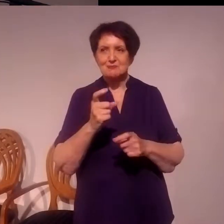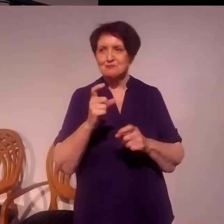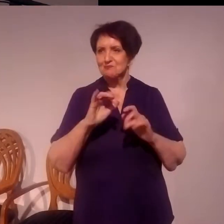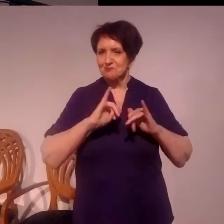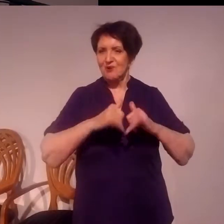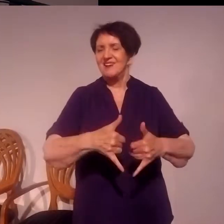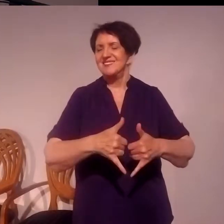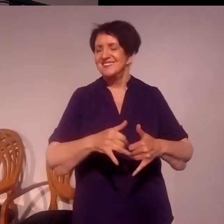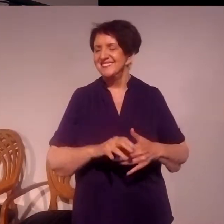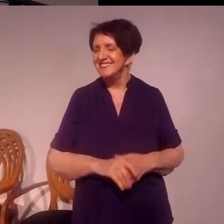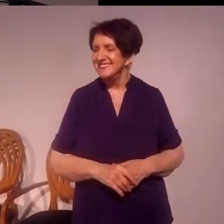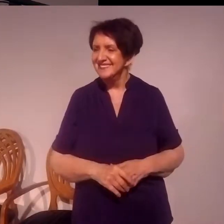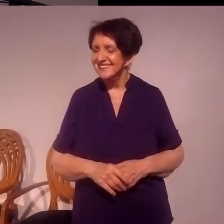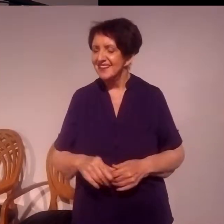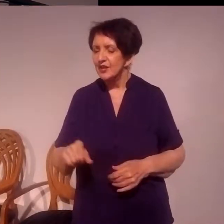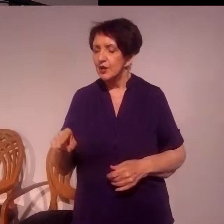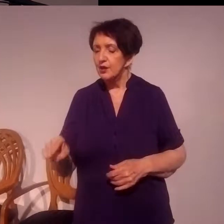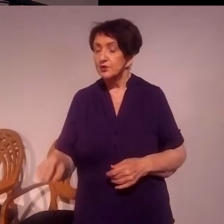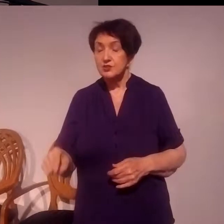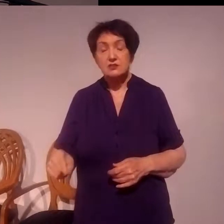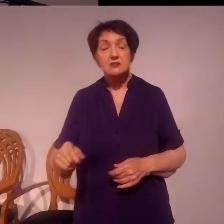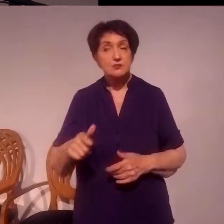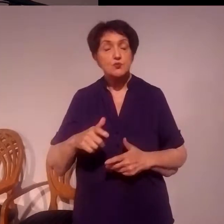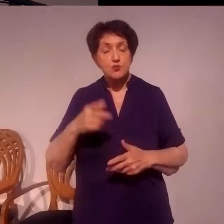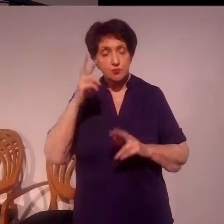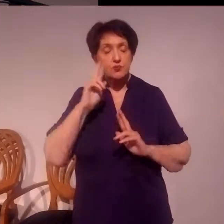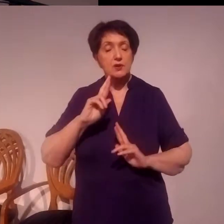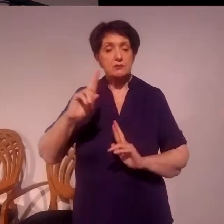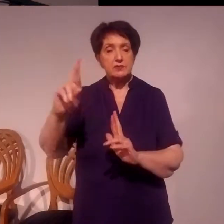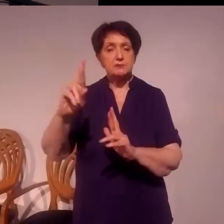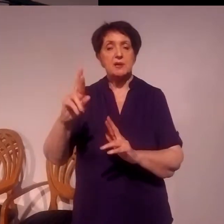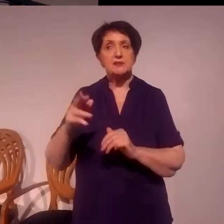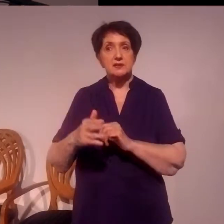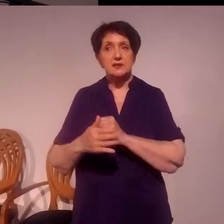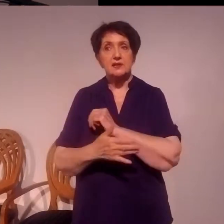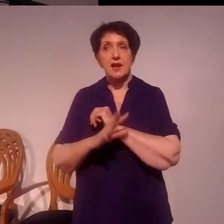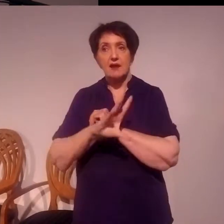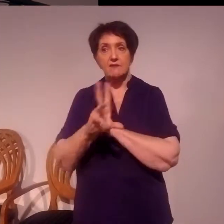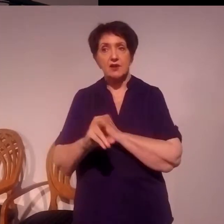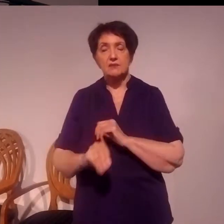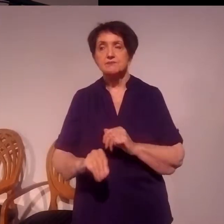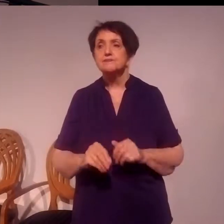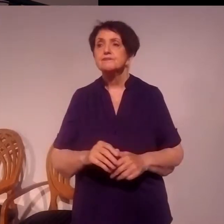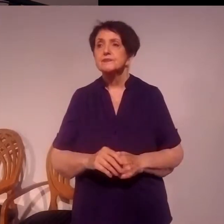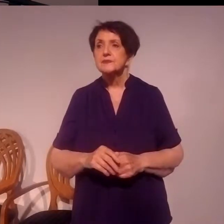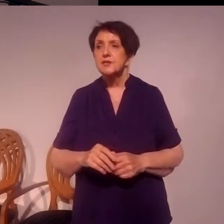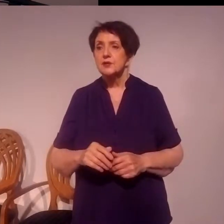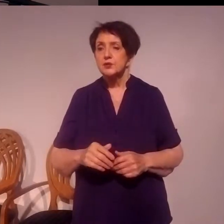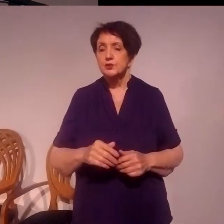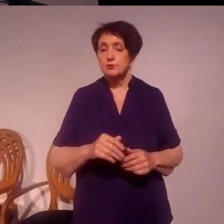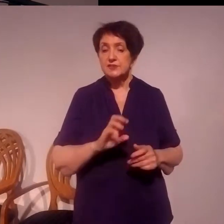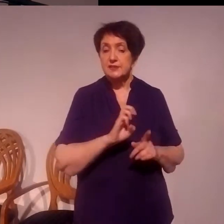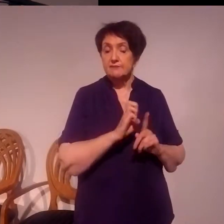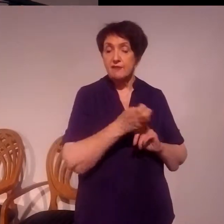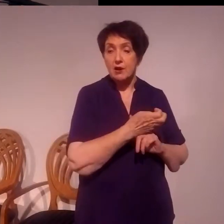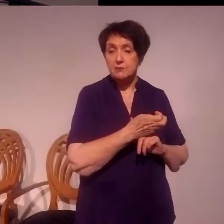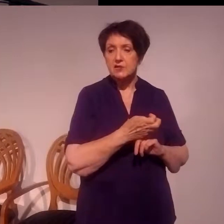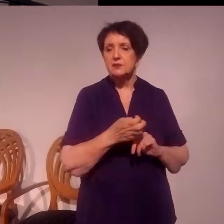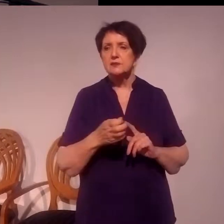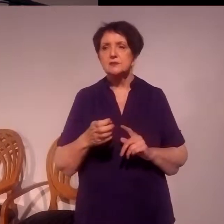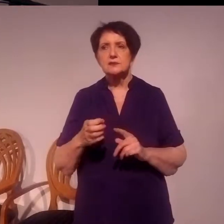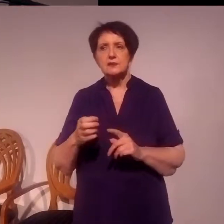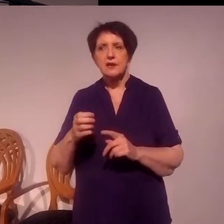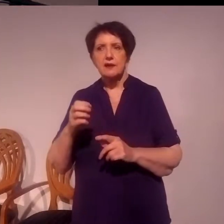Dr. Mathai, one of the most widely respected women on her continent, played many roles. She was an environmentalist, a feminist, a